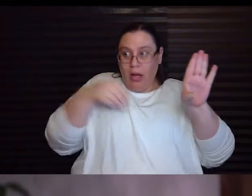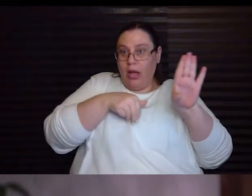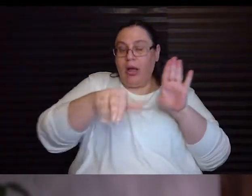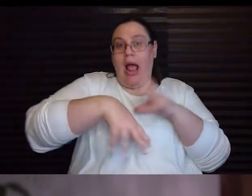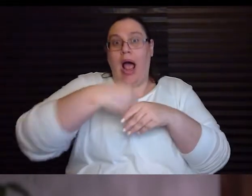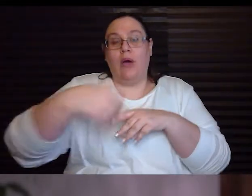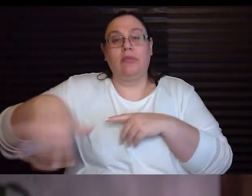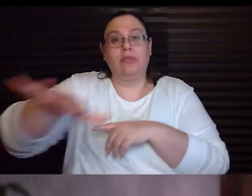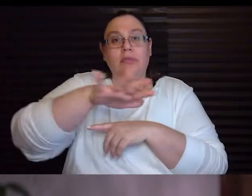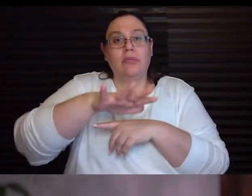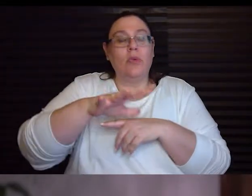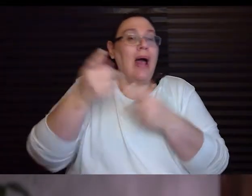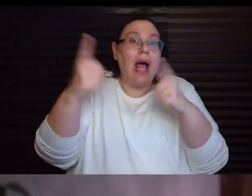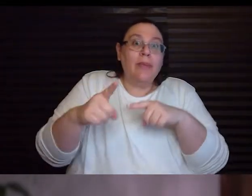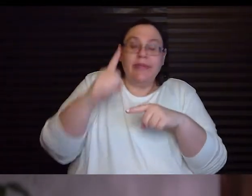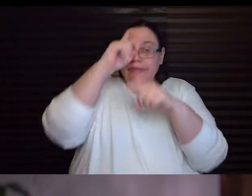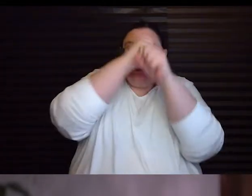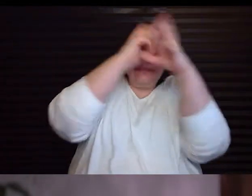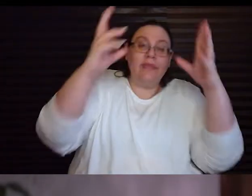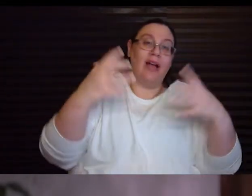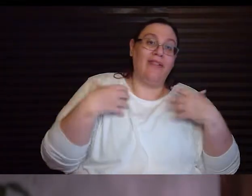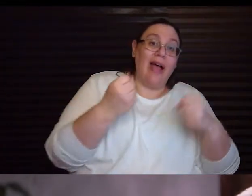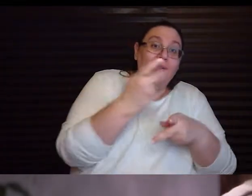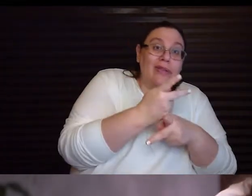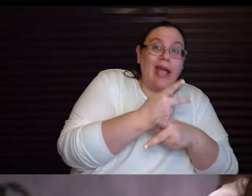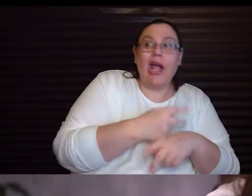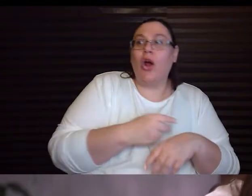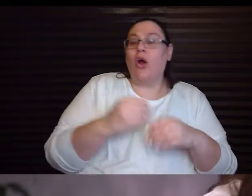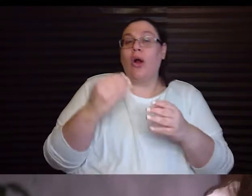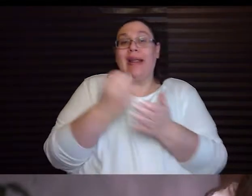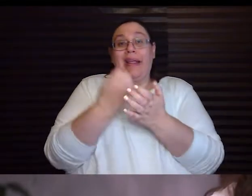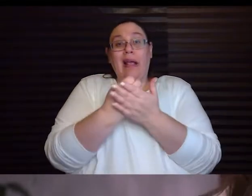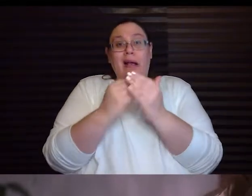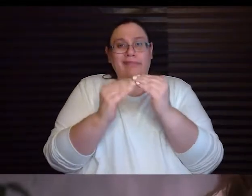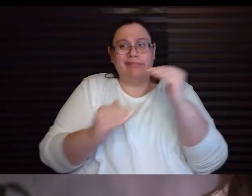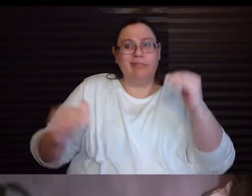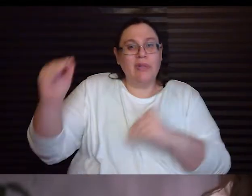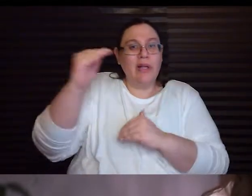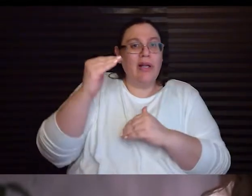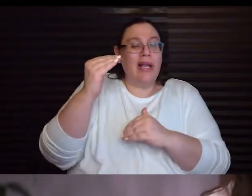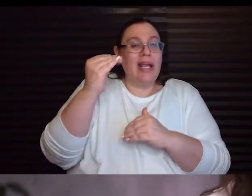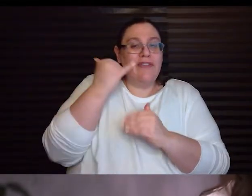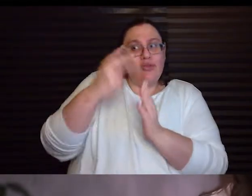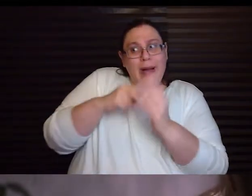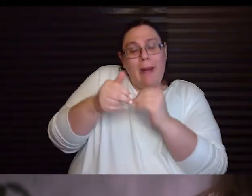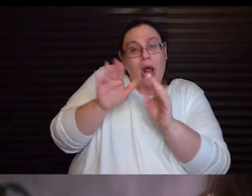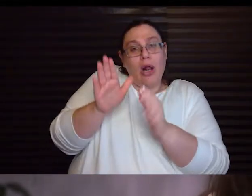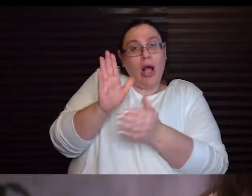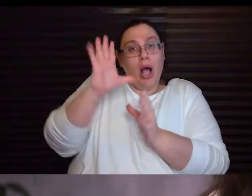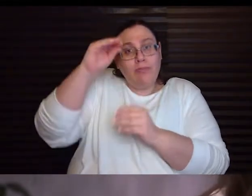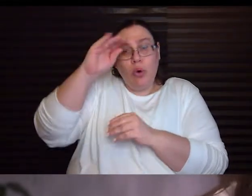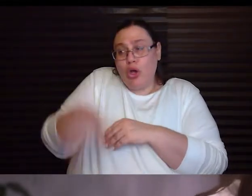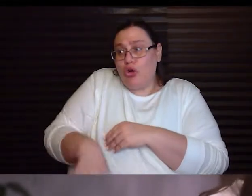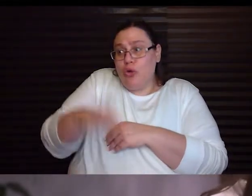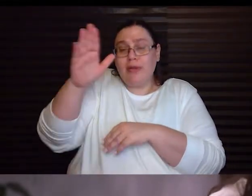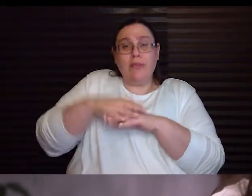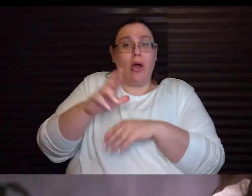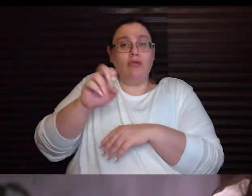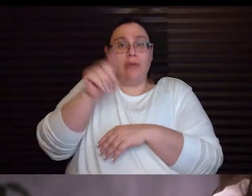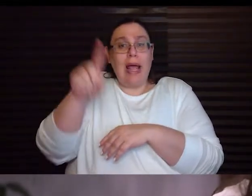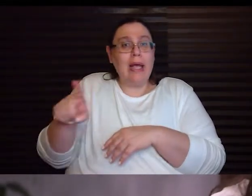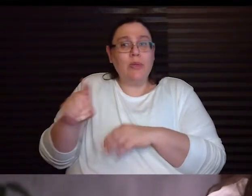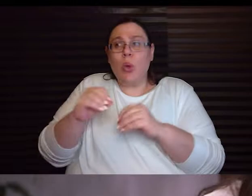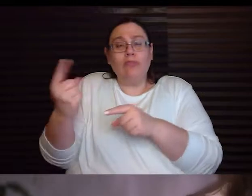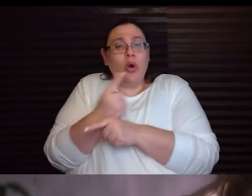healthcare or income inequality when you fall in love with a boy growing up on the reservation without access to proper dental